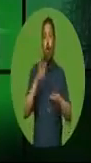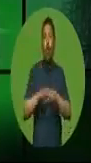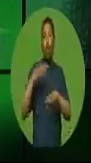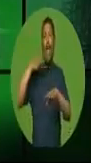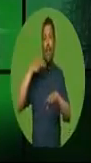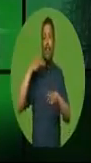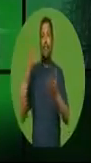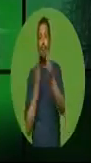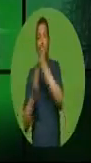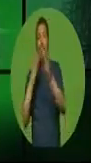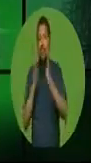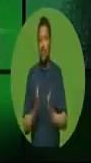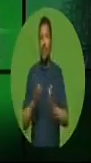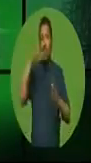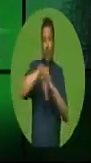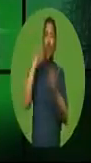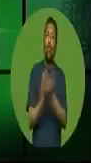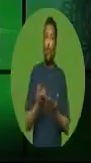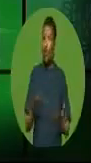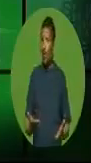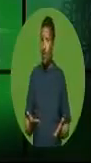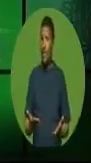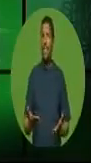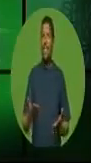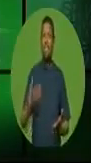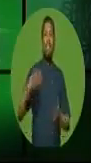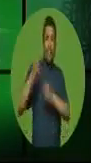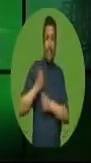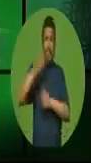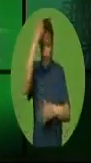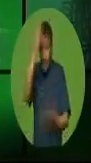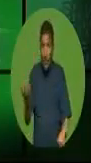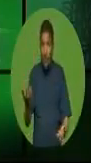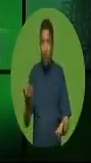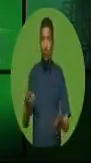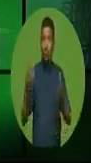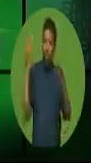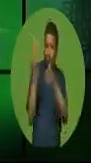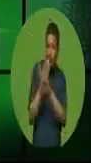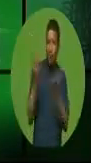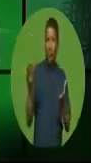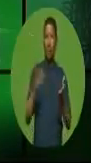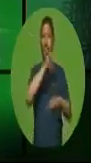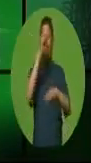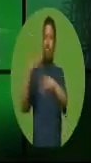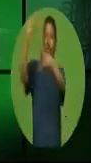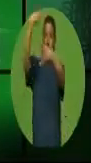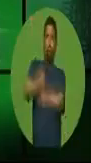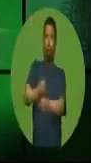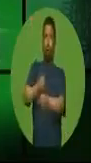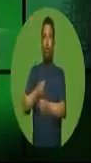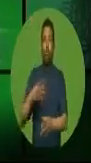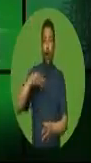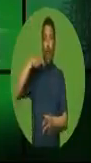private traders in the economy. The Derg government confiscated or nationalized